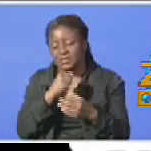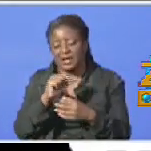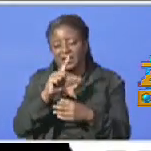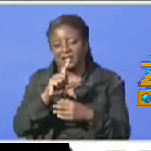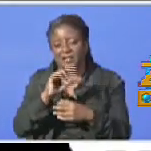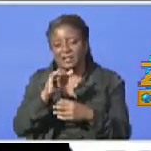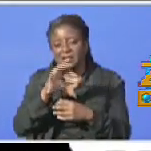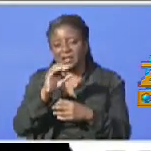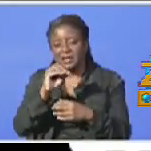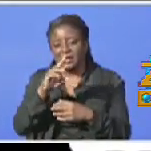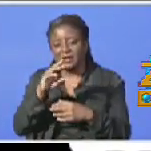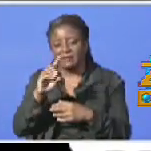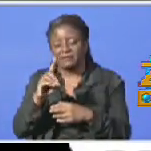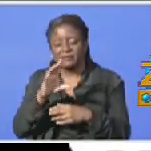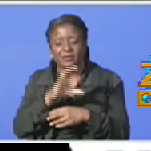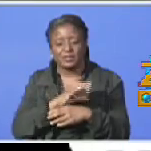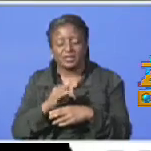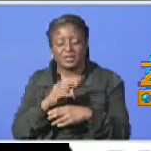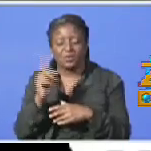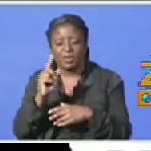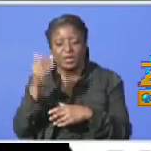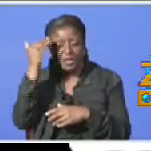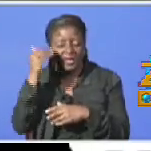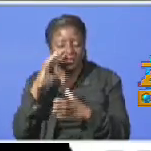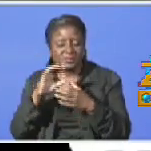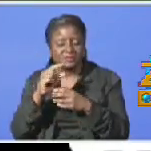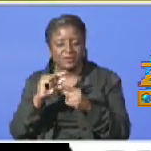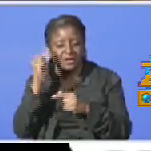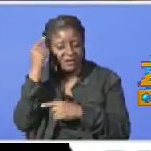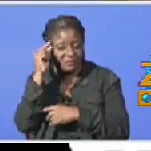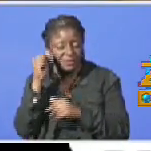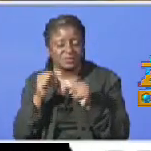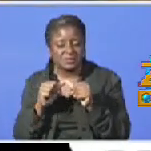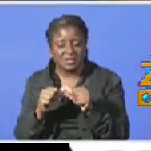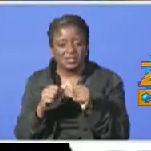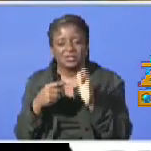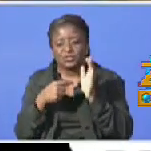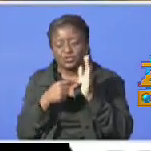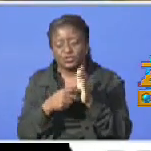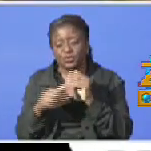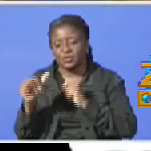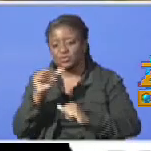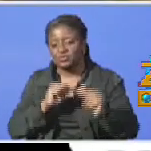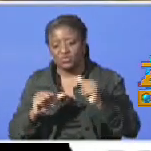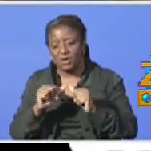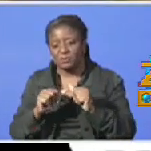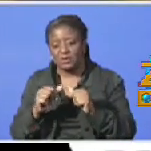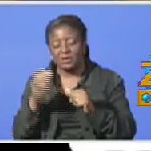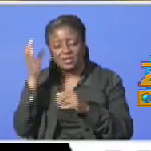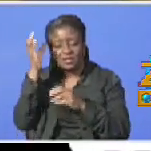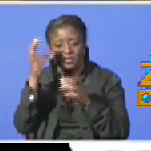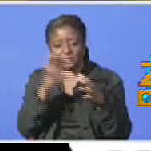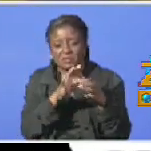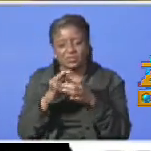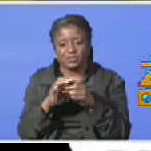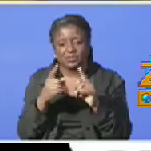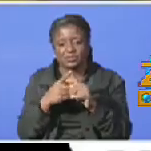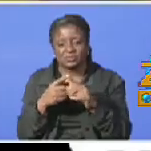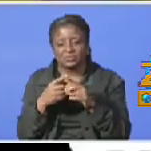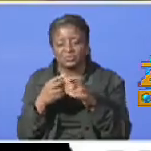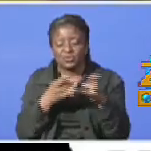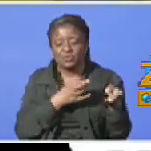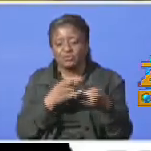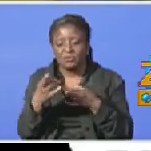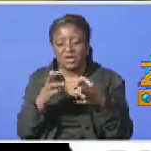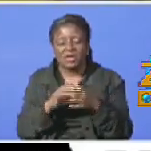stayed. The popular series showcases the historical drama concerning the reign of Queen Elizabeth II. Episodes 8,